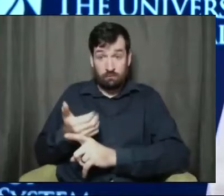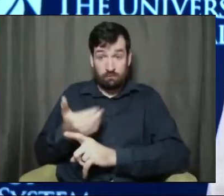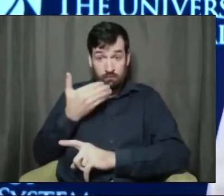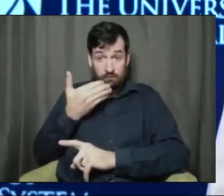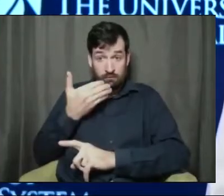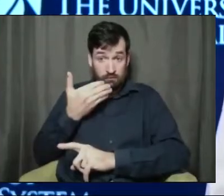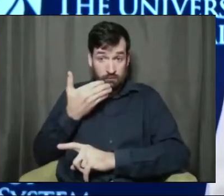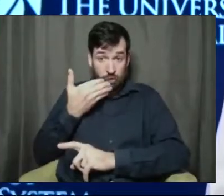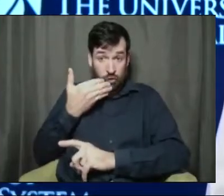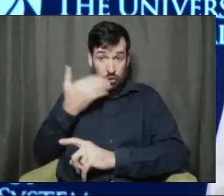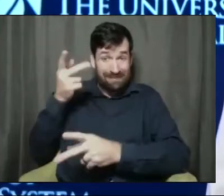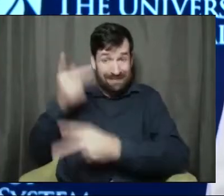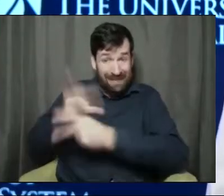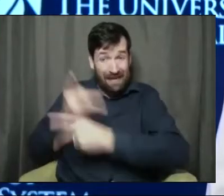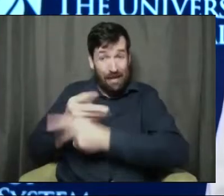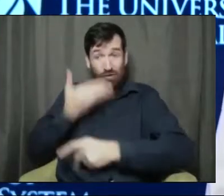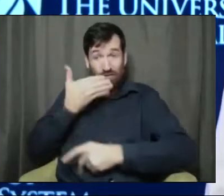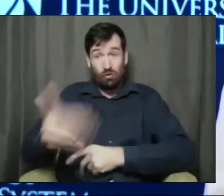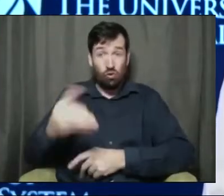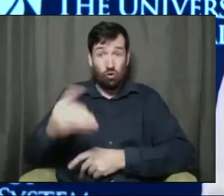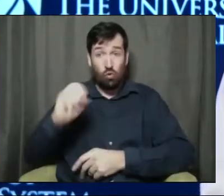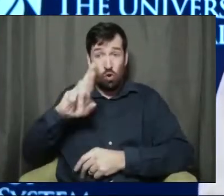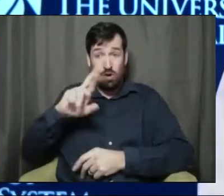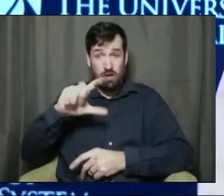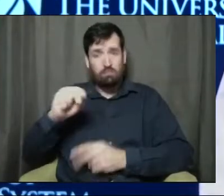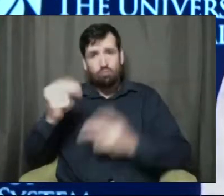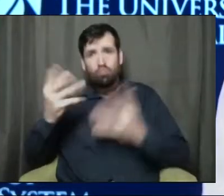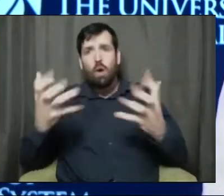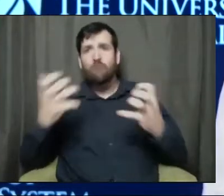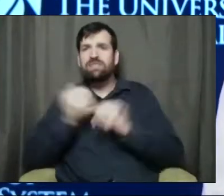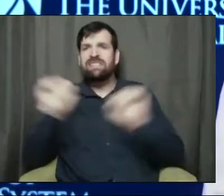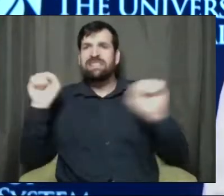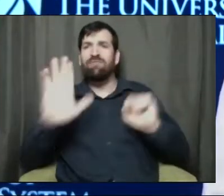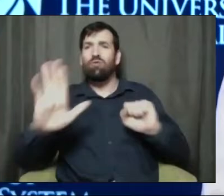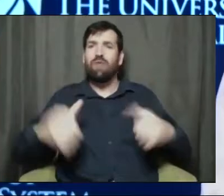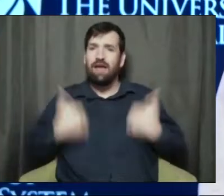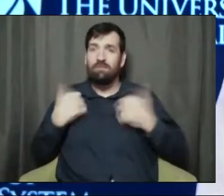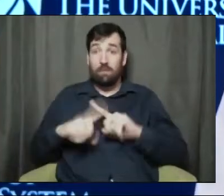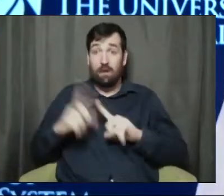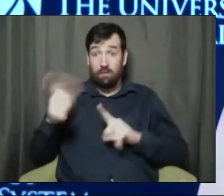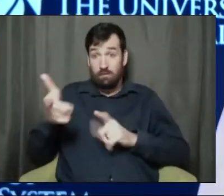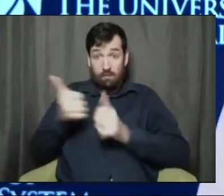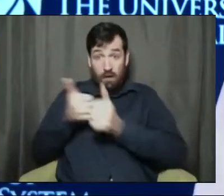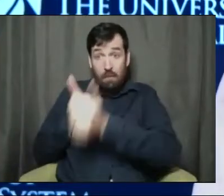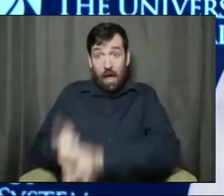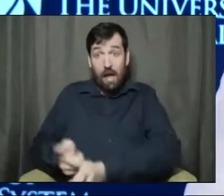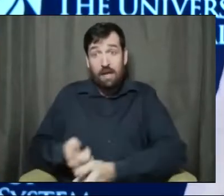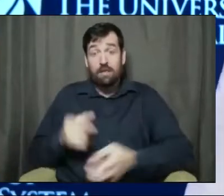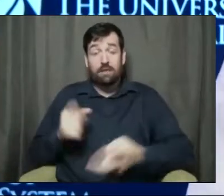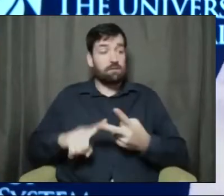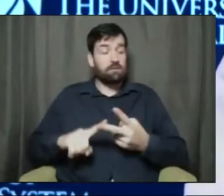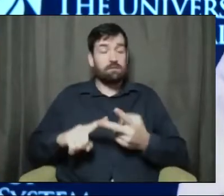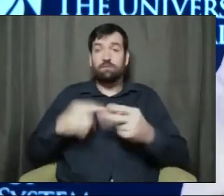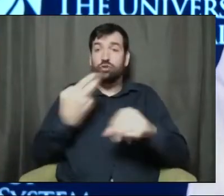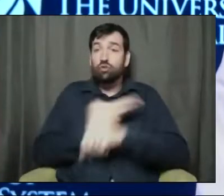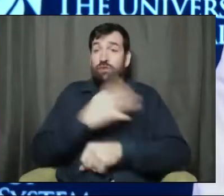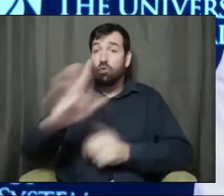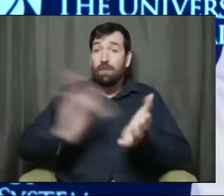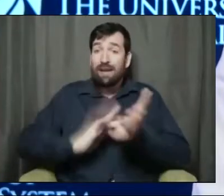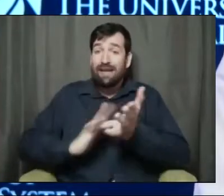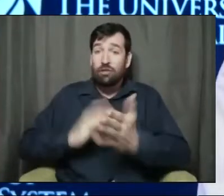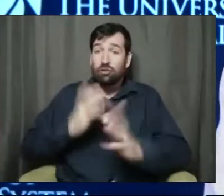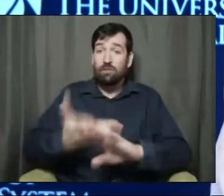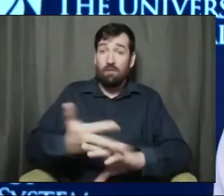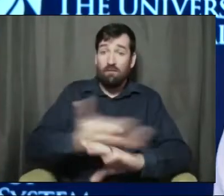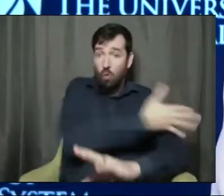want to save your life, absolutely. But are you compliant? Are you taking your medications before a transplant? We look at your